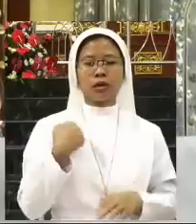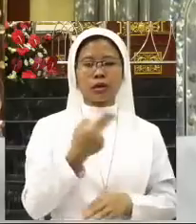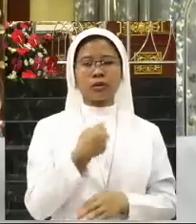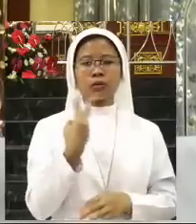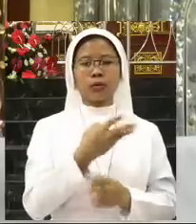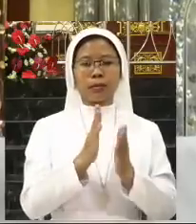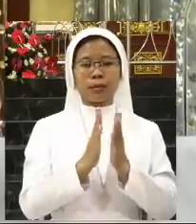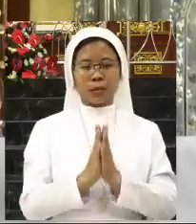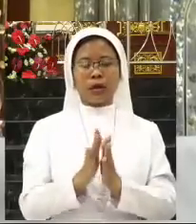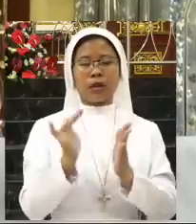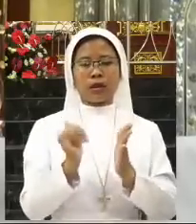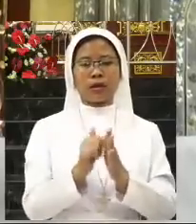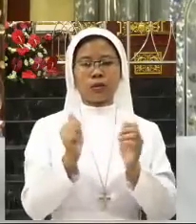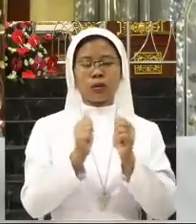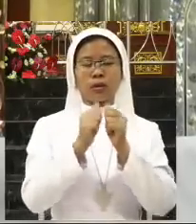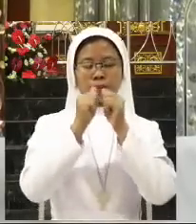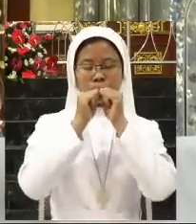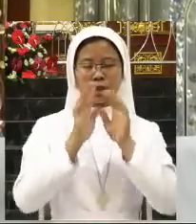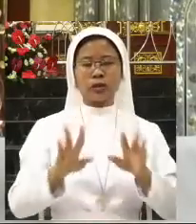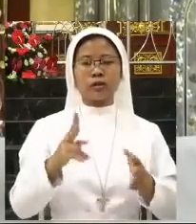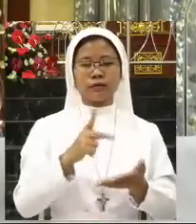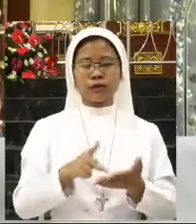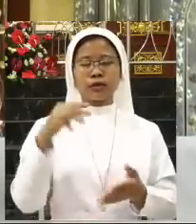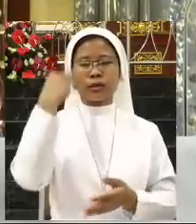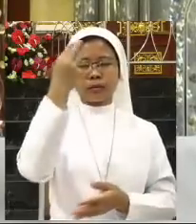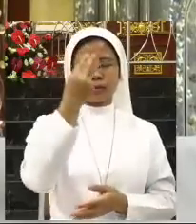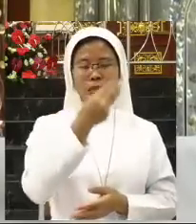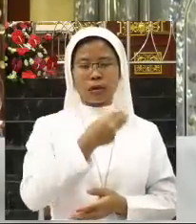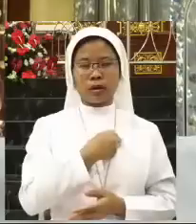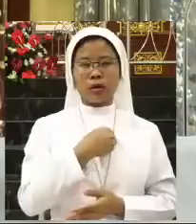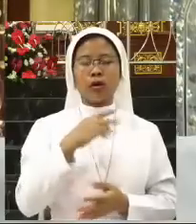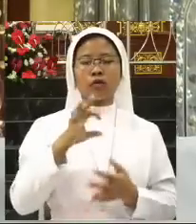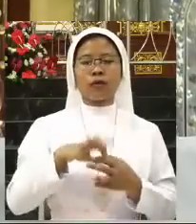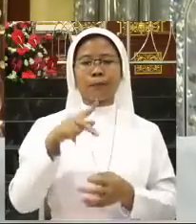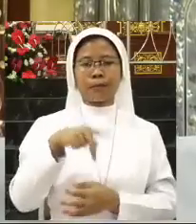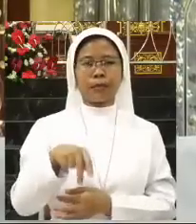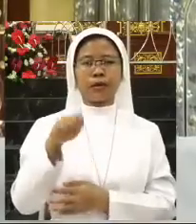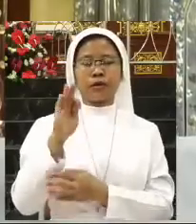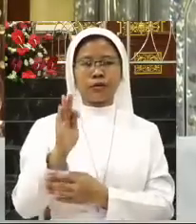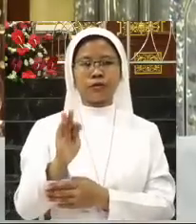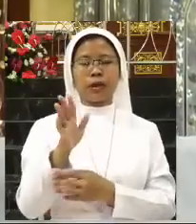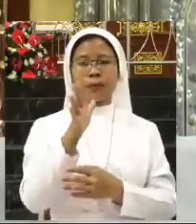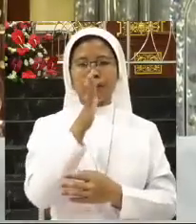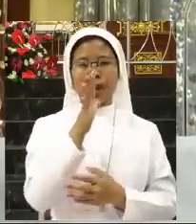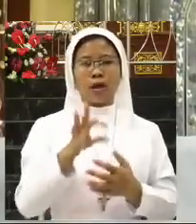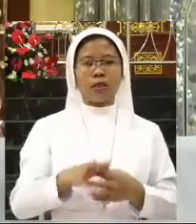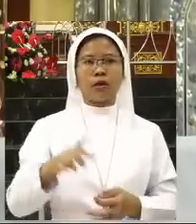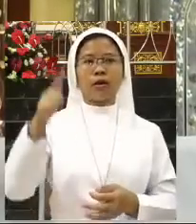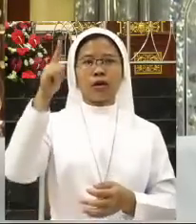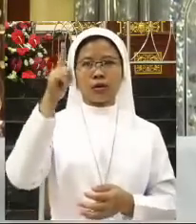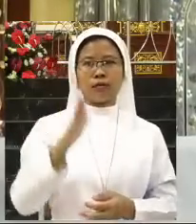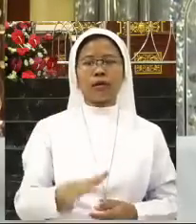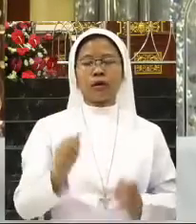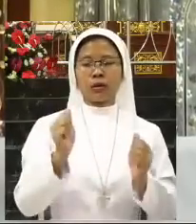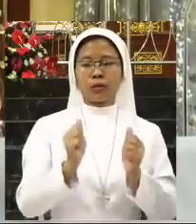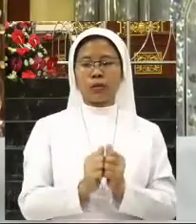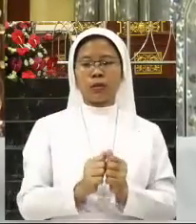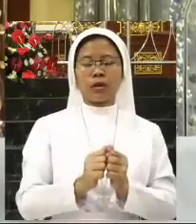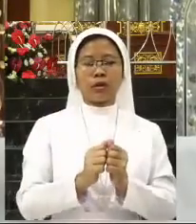pray, that with the Blessed Virgin Mary, Our Lady of Peñafrancia, Mother of God,